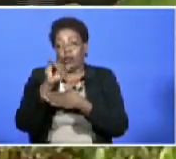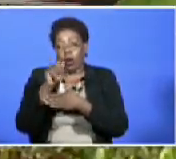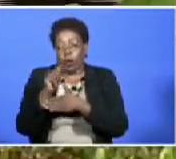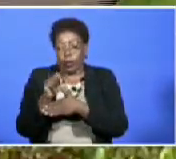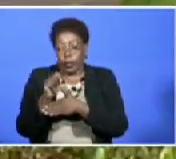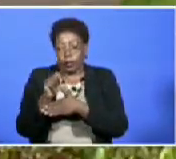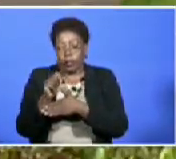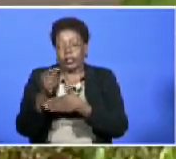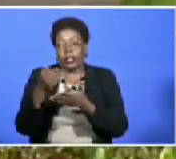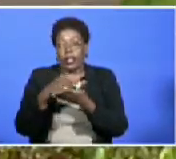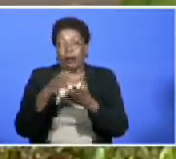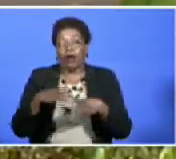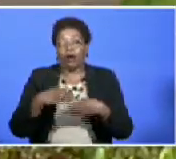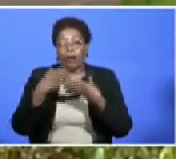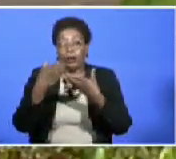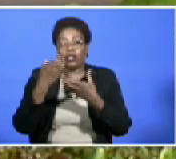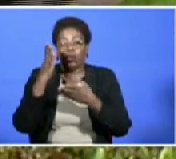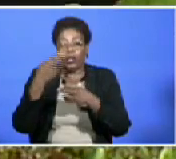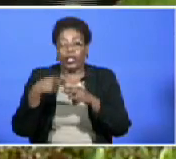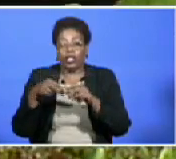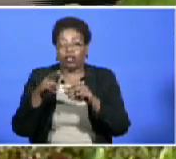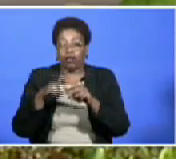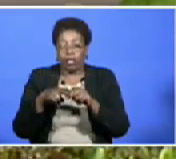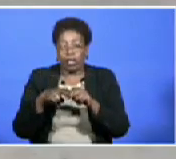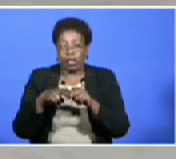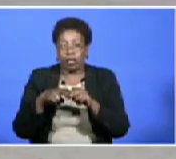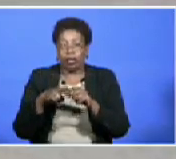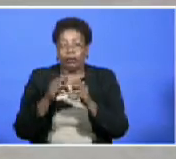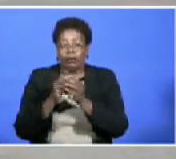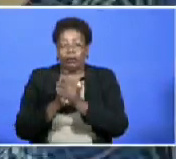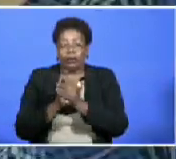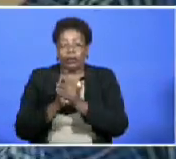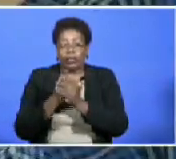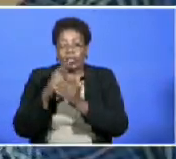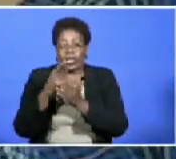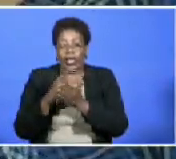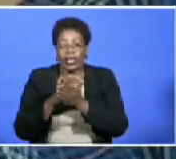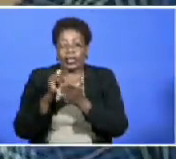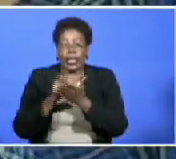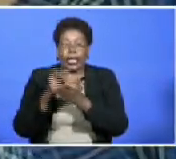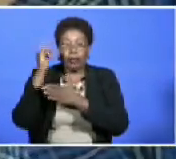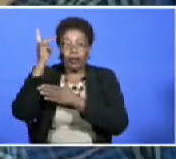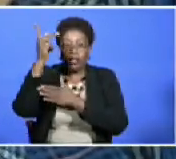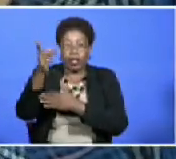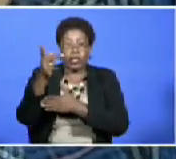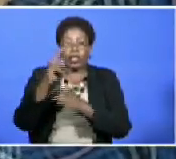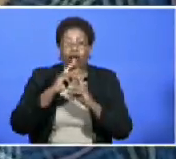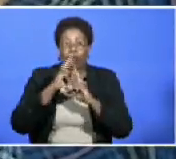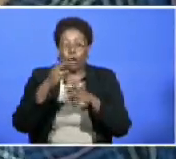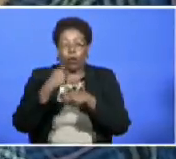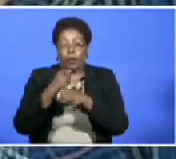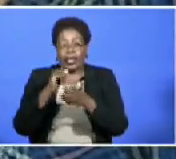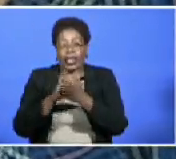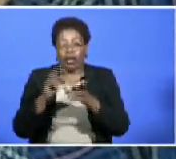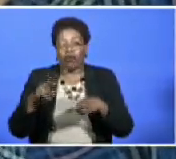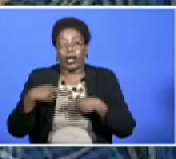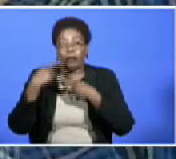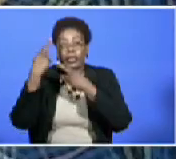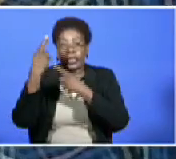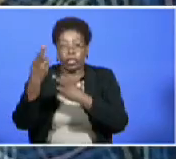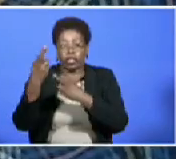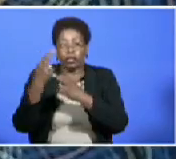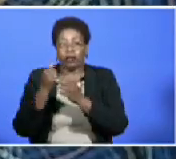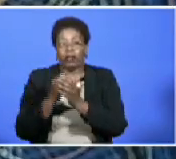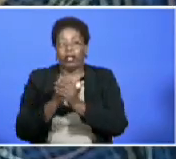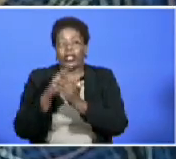N.I.B. contributions will increase. N.I.B. Chairman Foy Smith recently predicted that the report would make that recommendation.